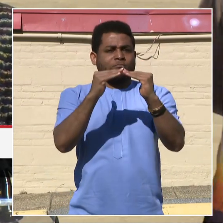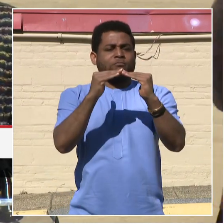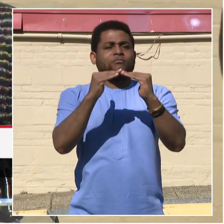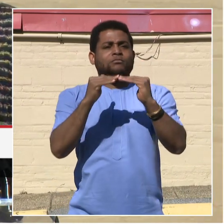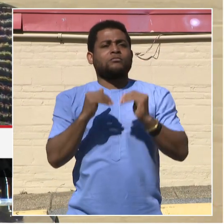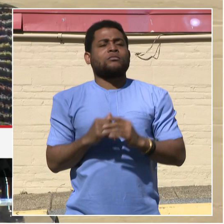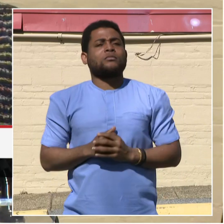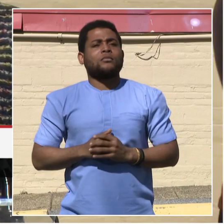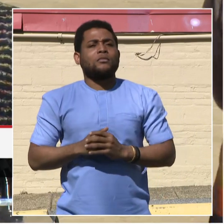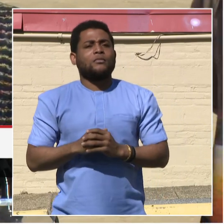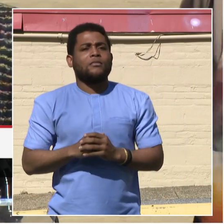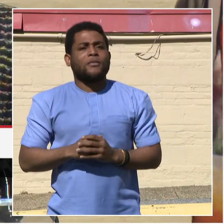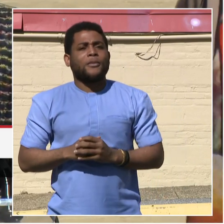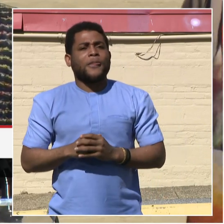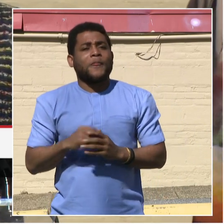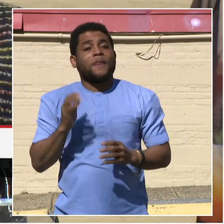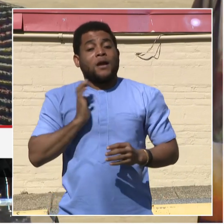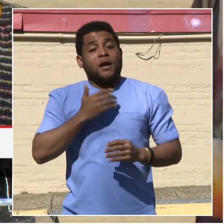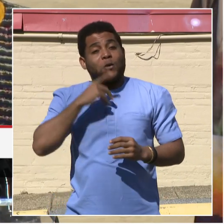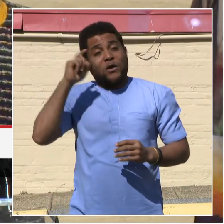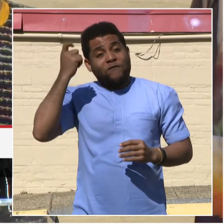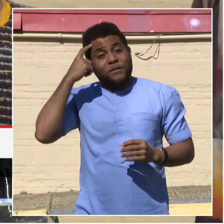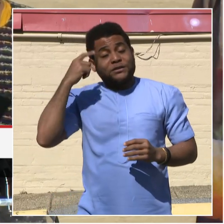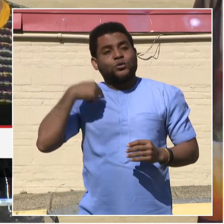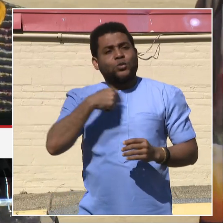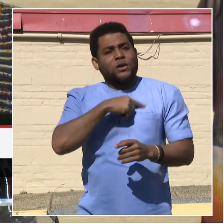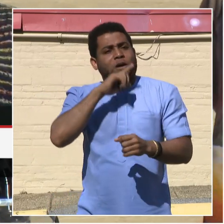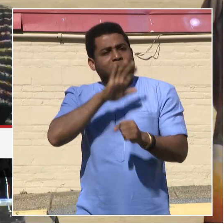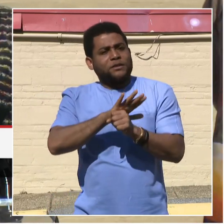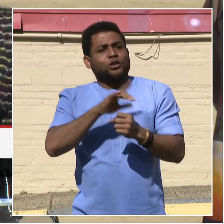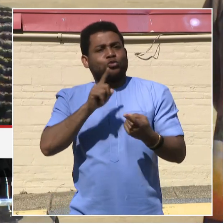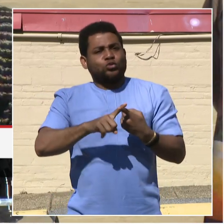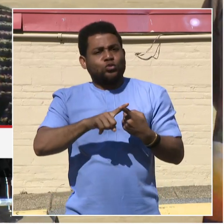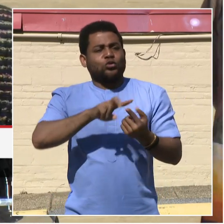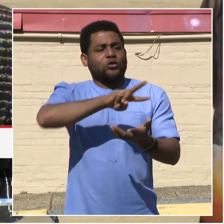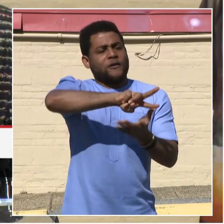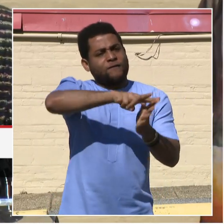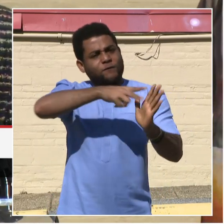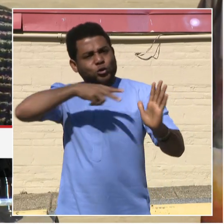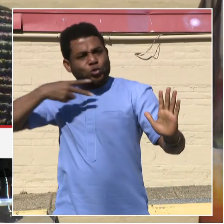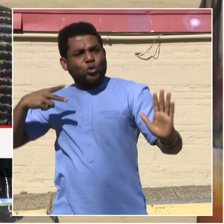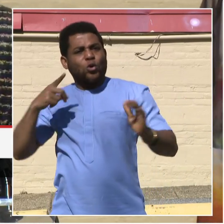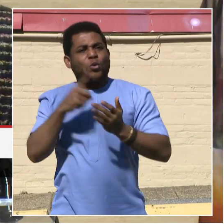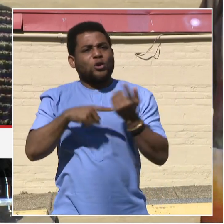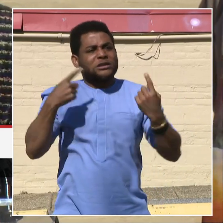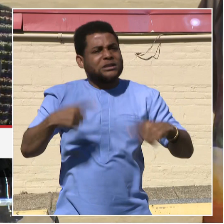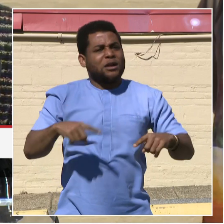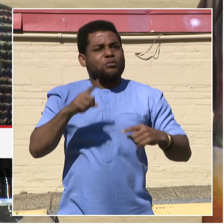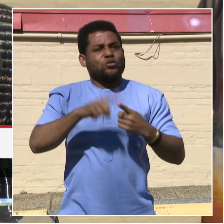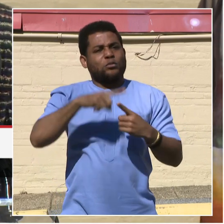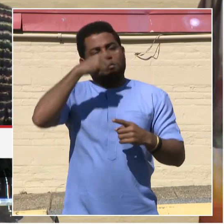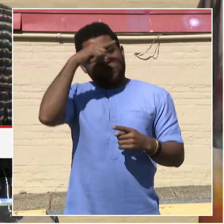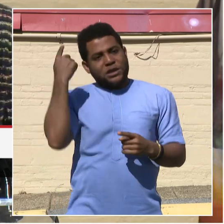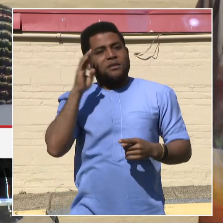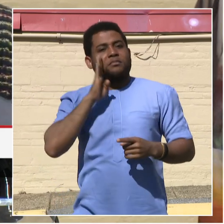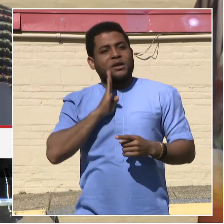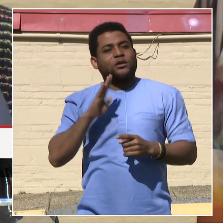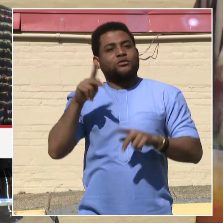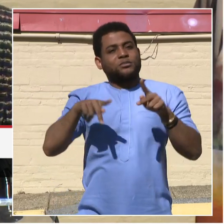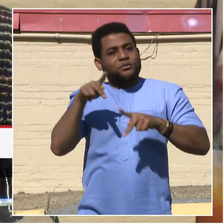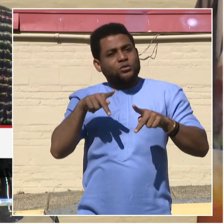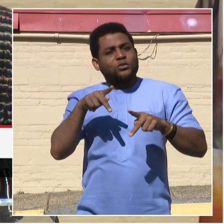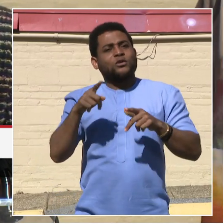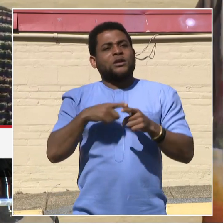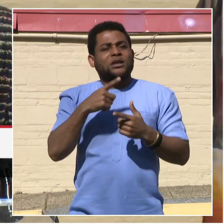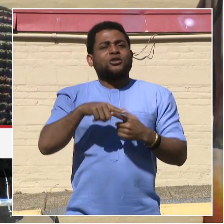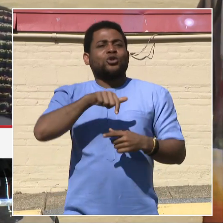Indeed, our government is morally obligated to reverse course and be a part of the solutions, and this is yet another example of the types of